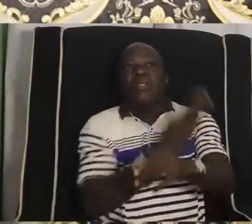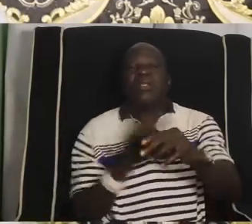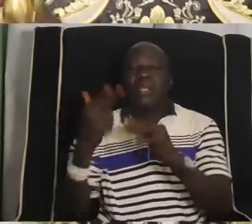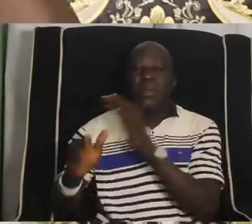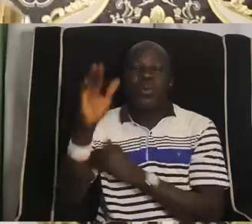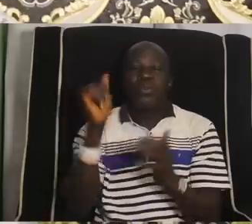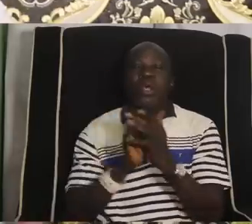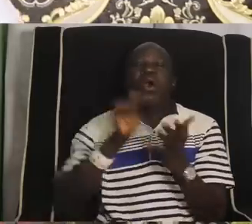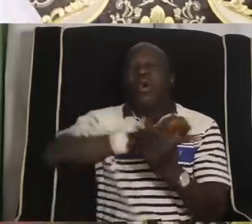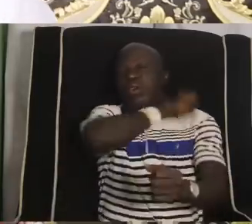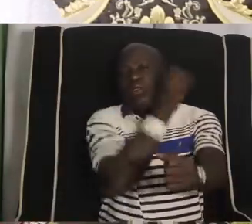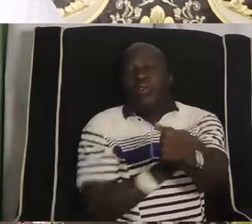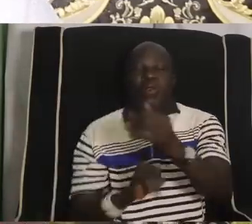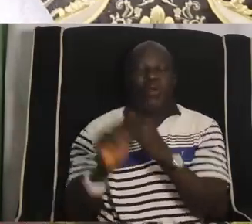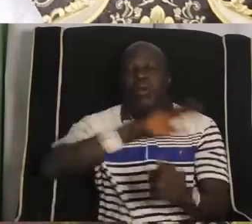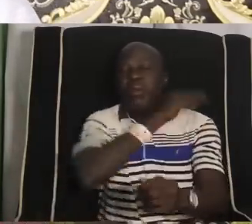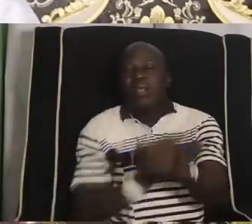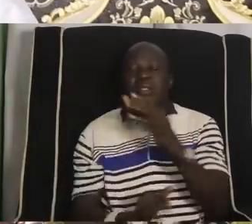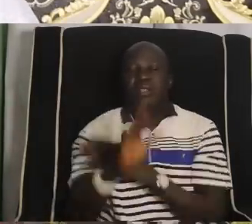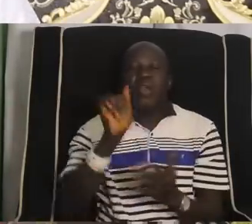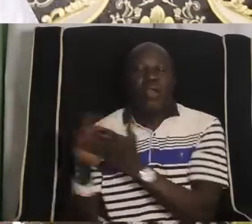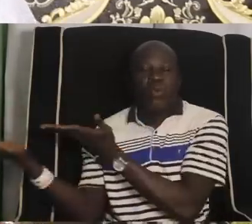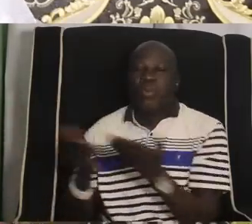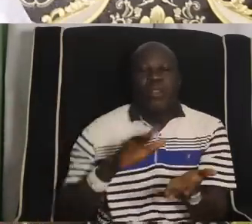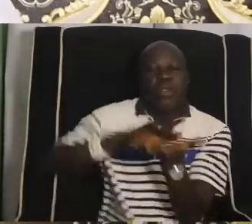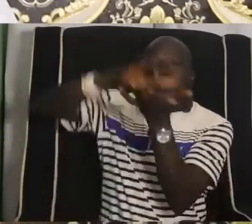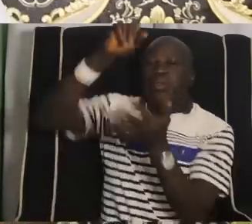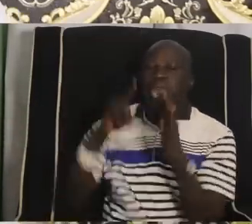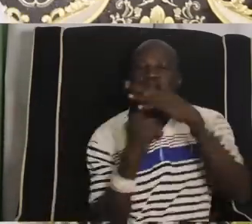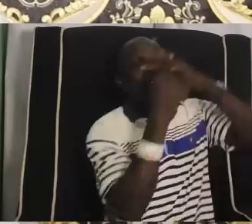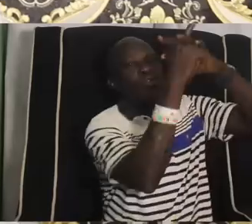of Jesus. Aso Olorun wa laaye. Oh, toys of your mighty God. Agbe ogo re jade.